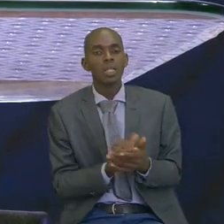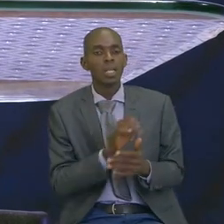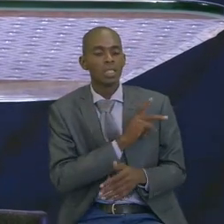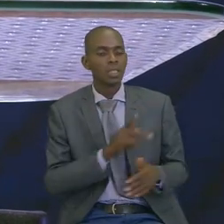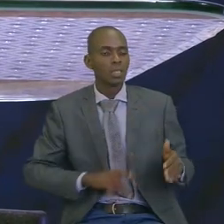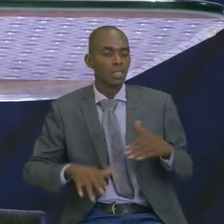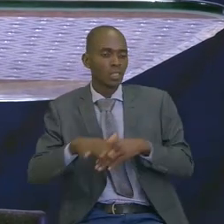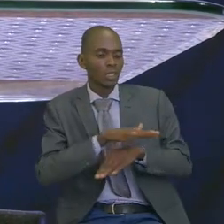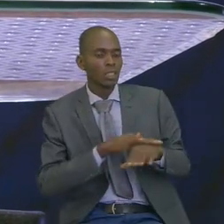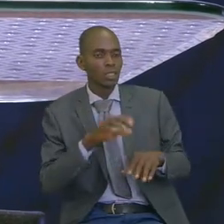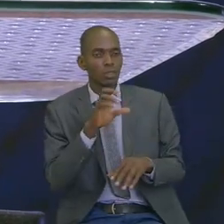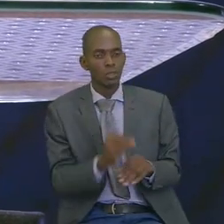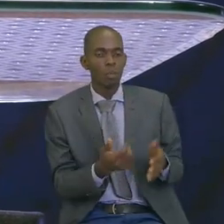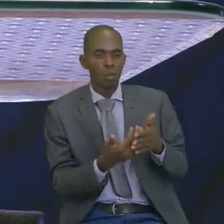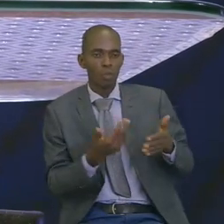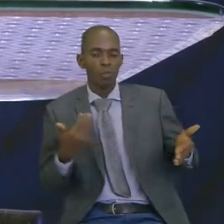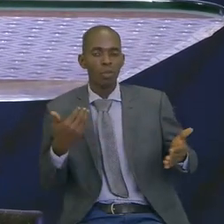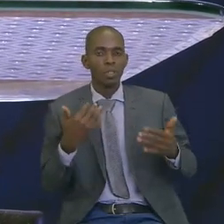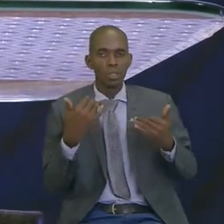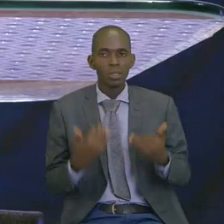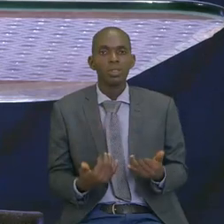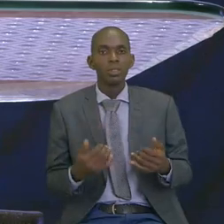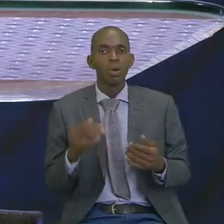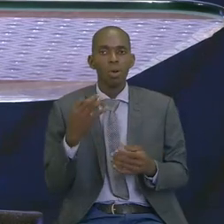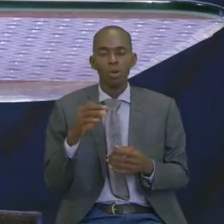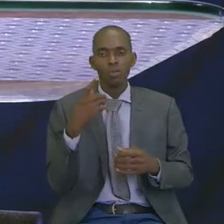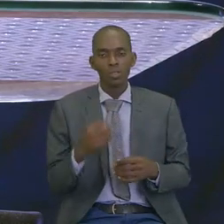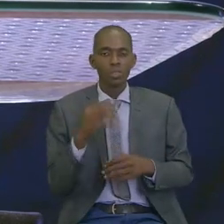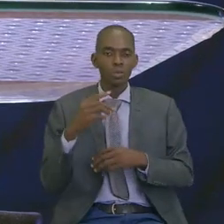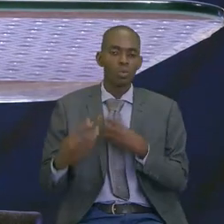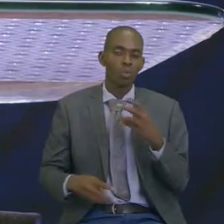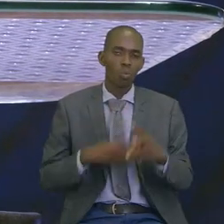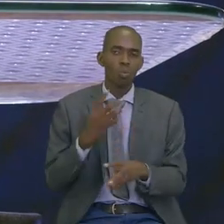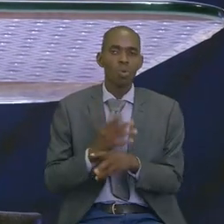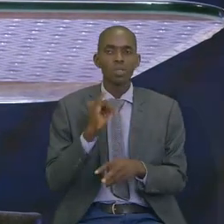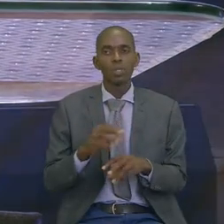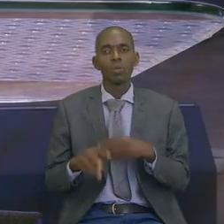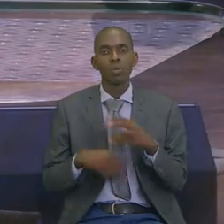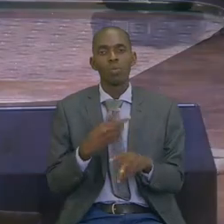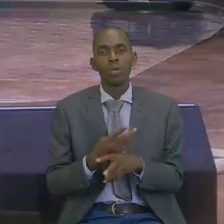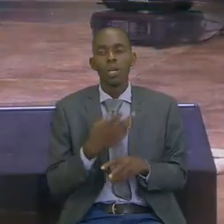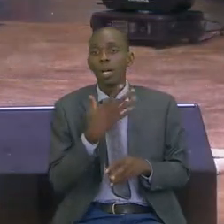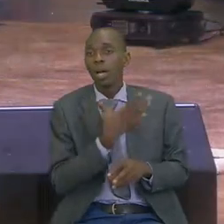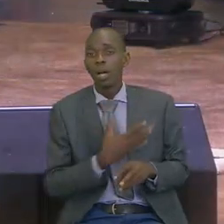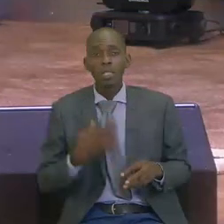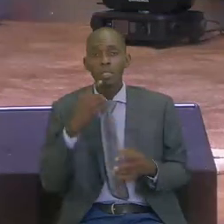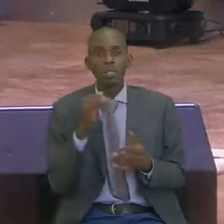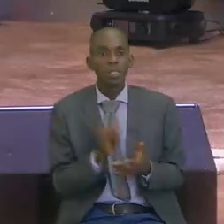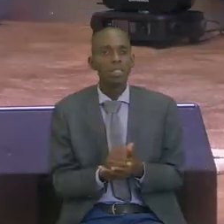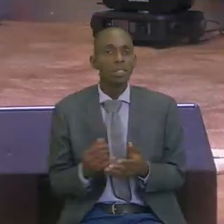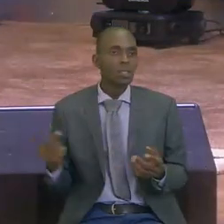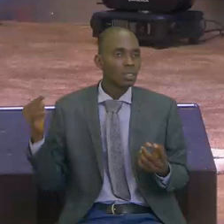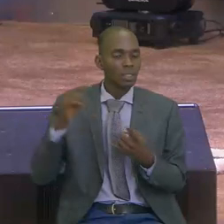all those kingdoms of the Gentile world. And it said, thou sawest till that his stone was cut